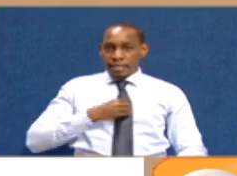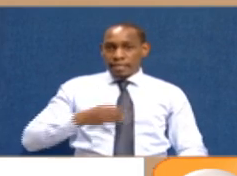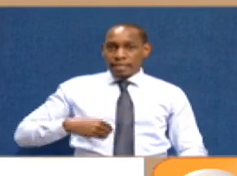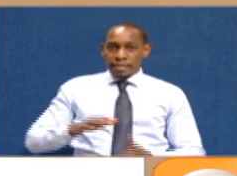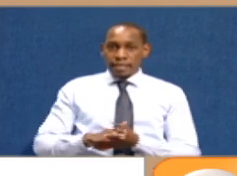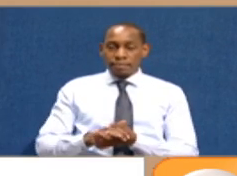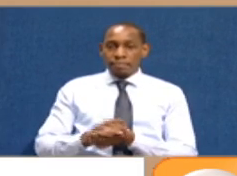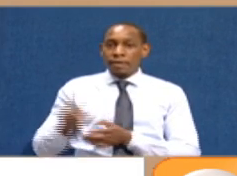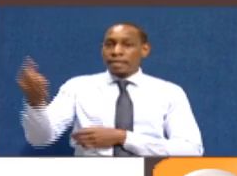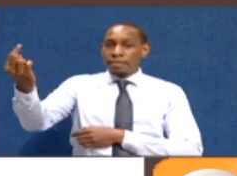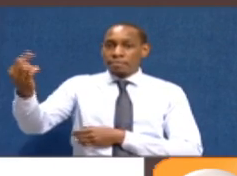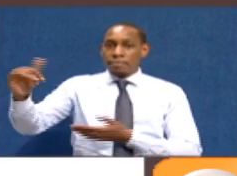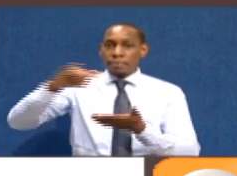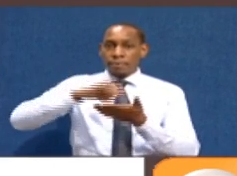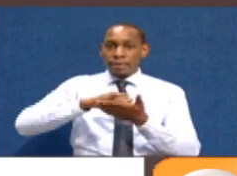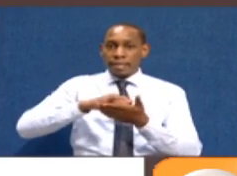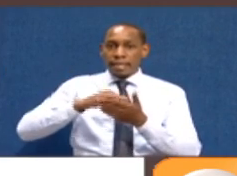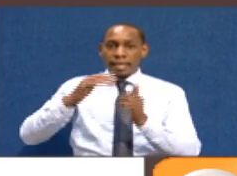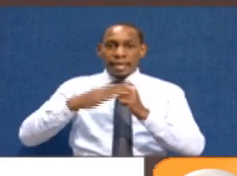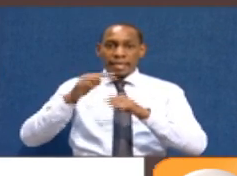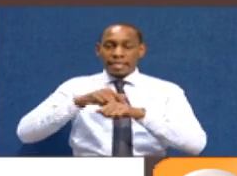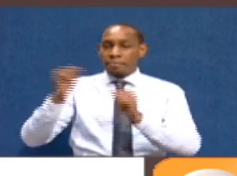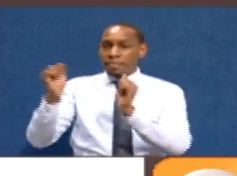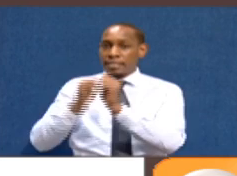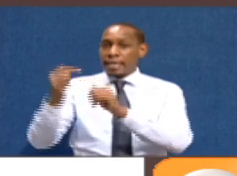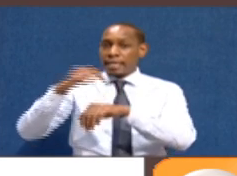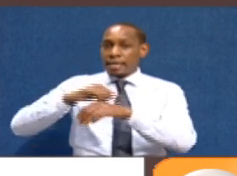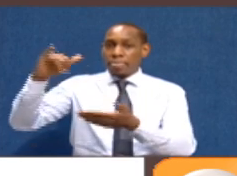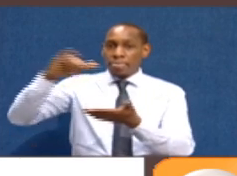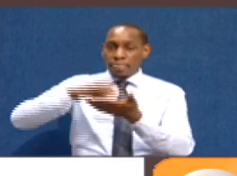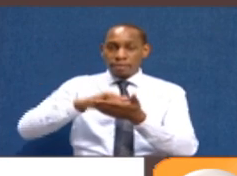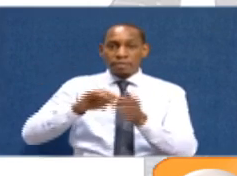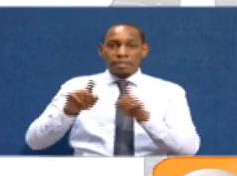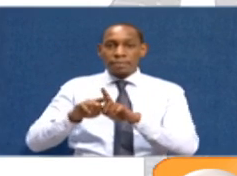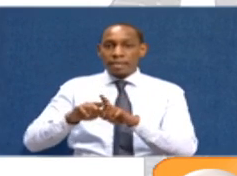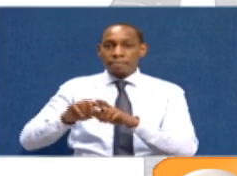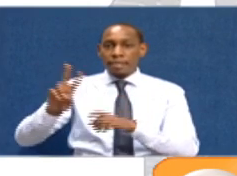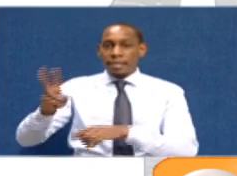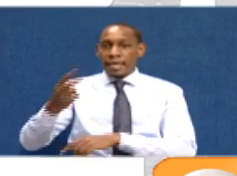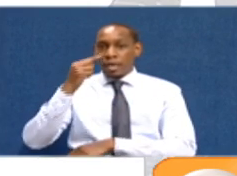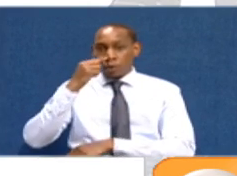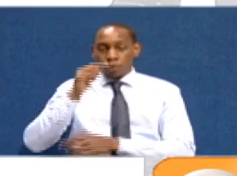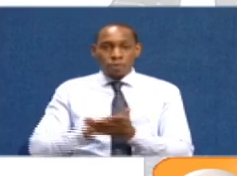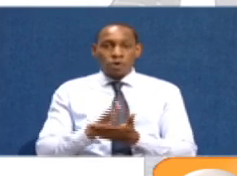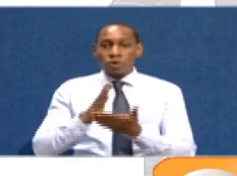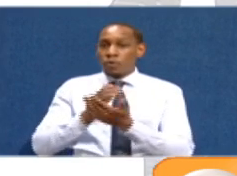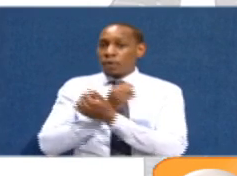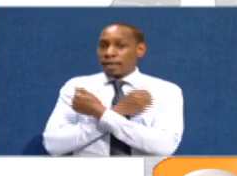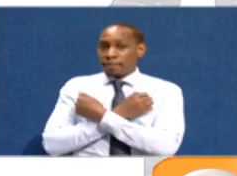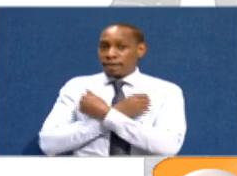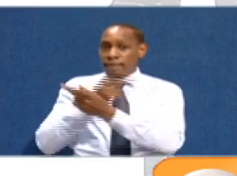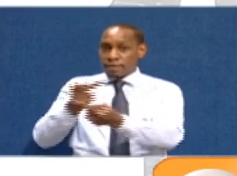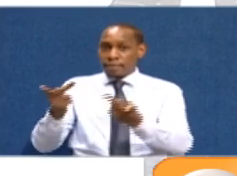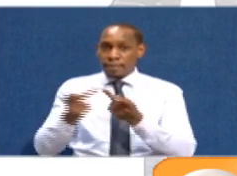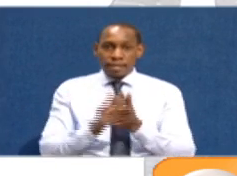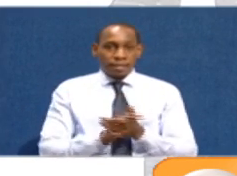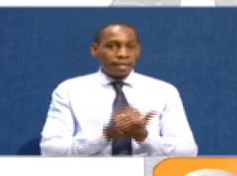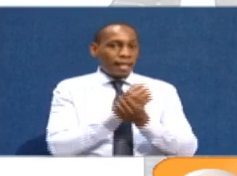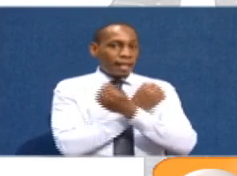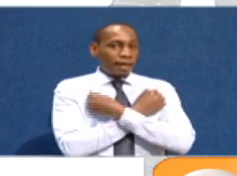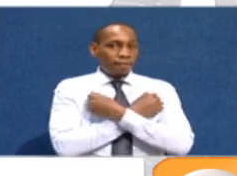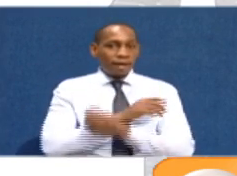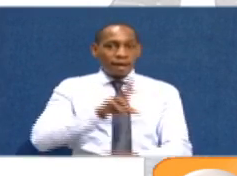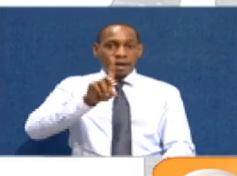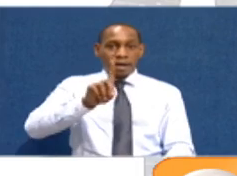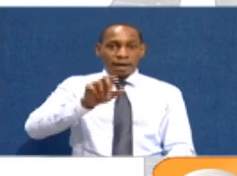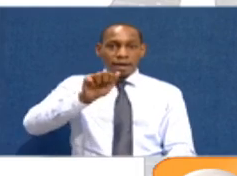here probably 9 or 10 times after that. So it's like second home to me. You fell in love with this place. I fell in love with David, and